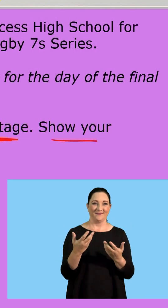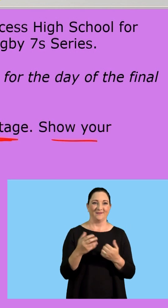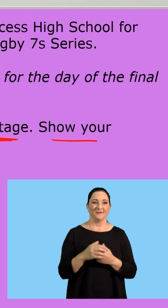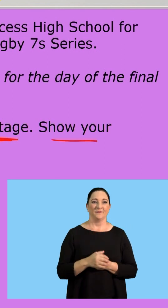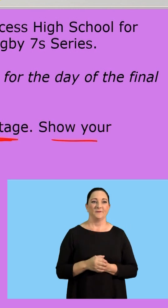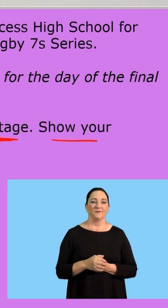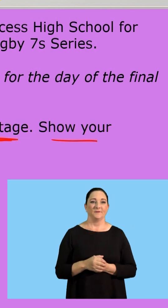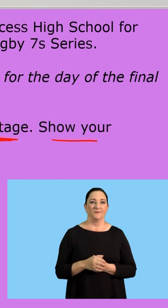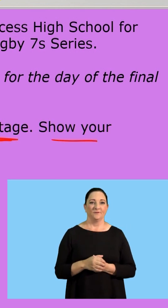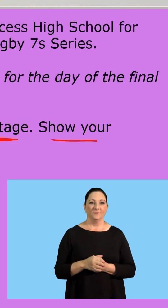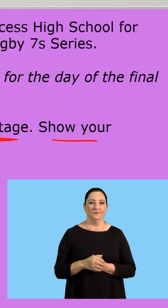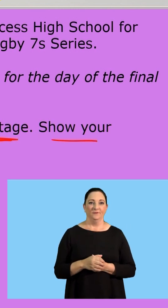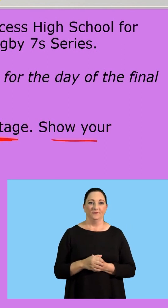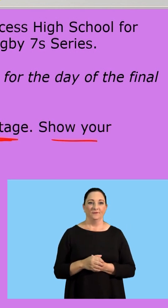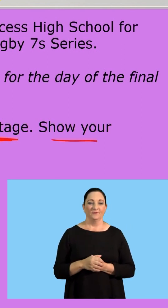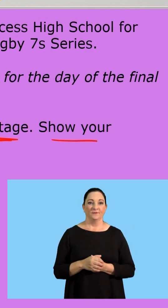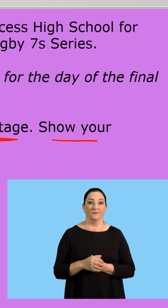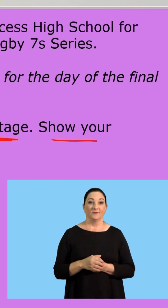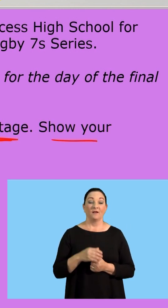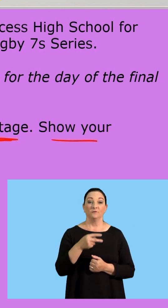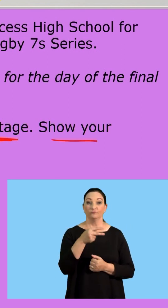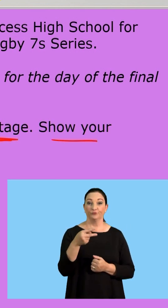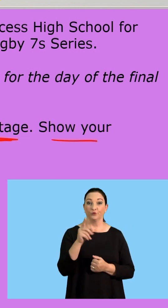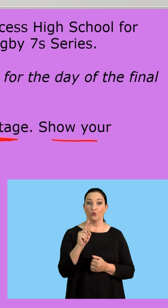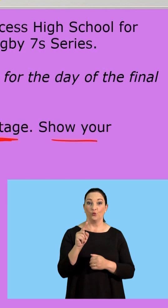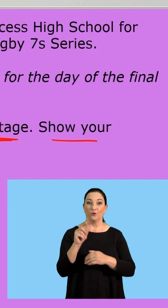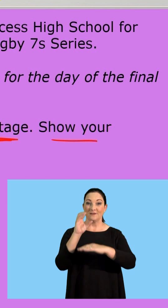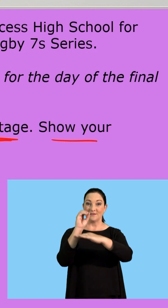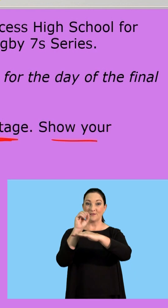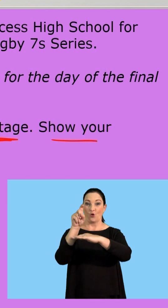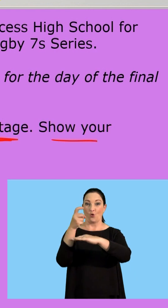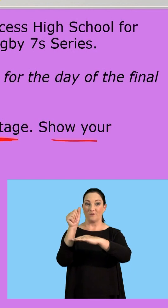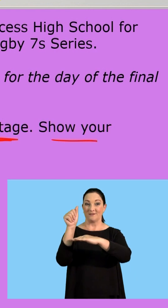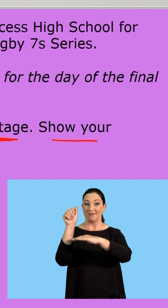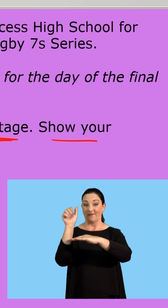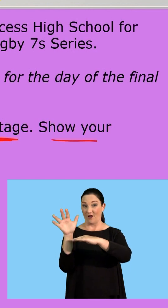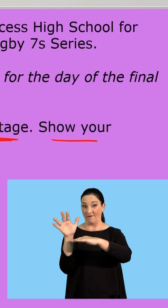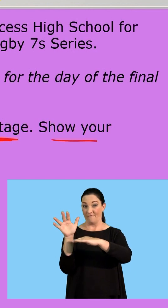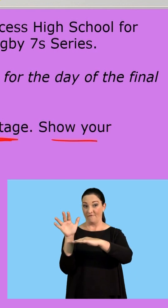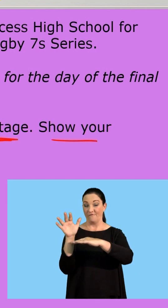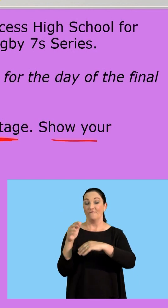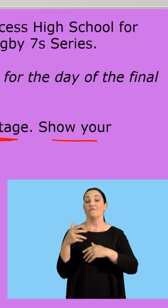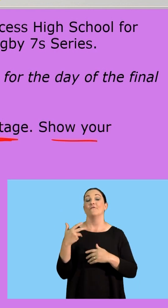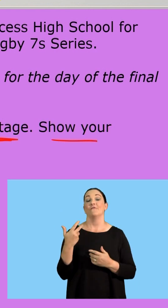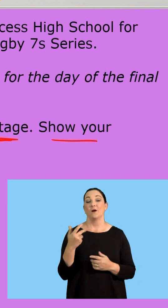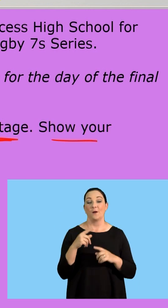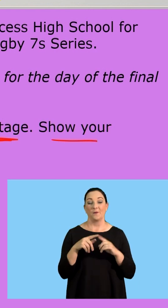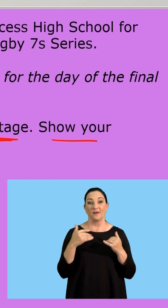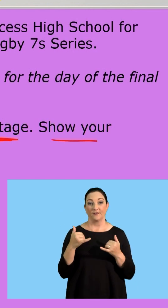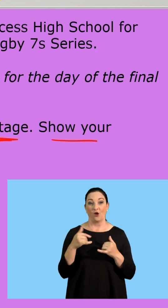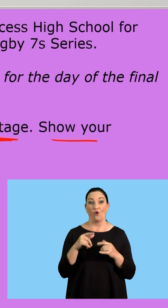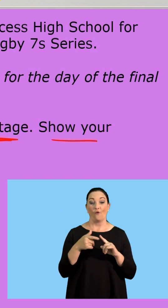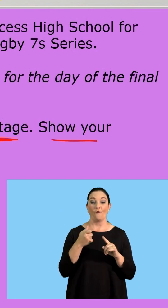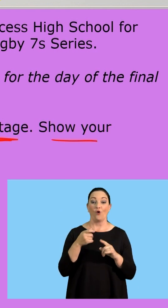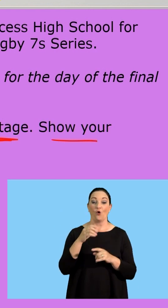so probability of it raining is where I say it will be 0.65. Remember, I'm moving now from a